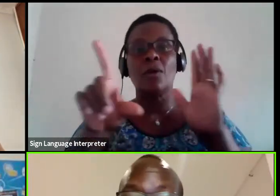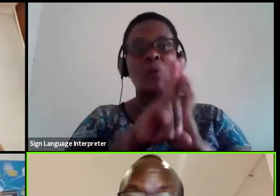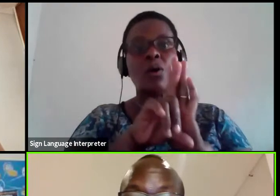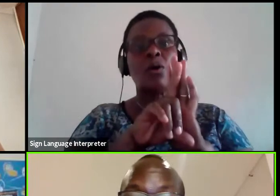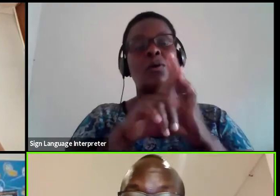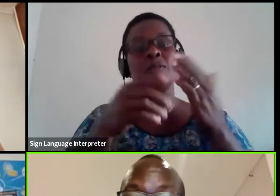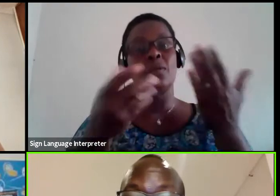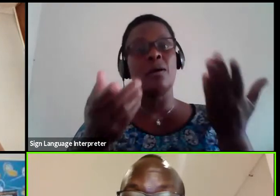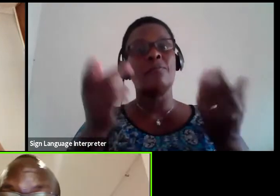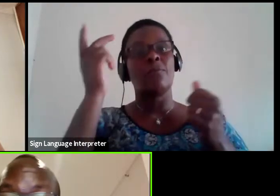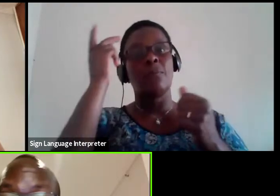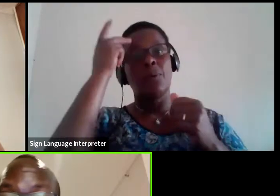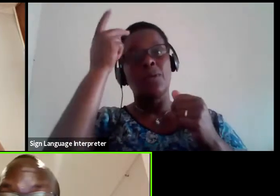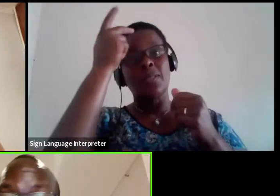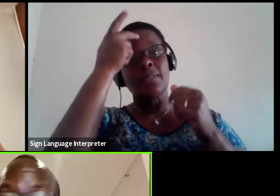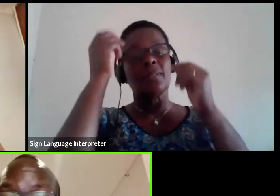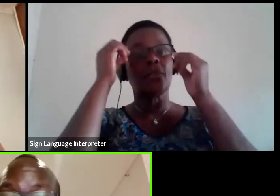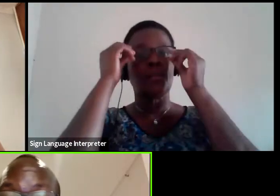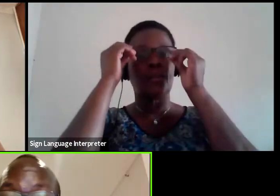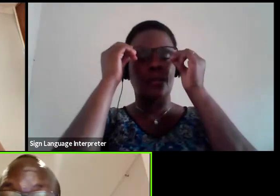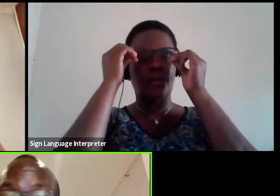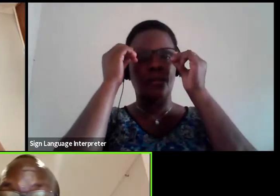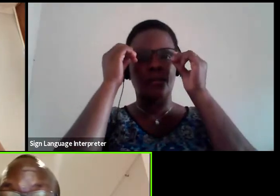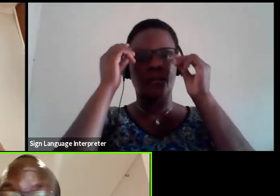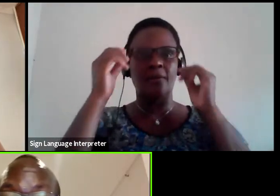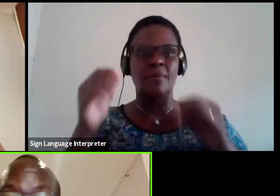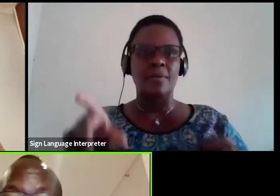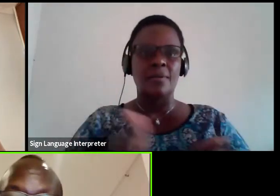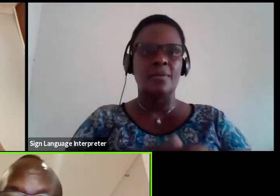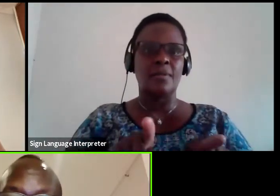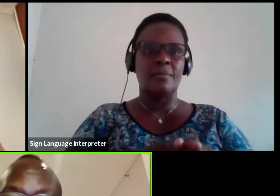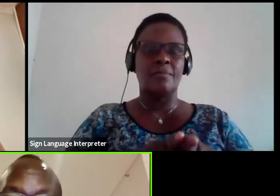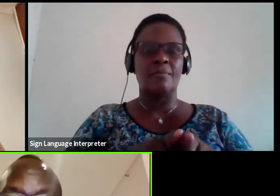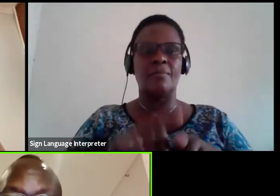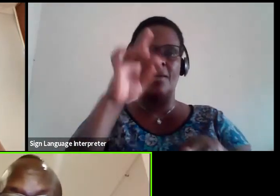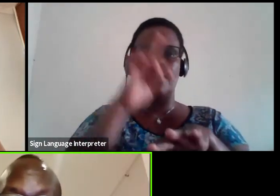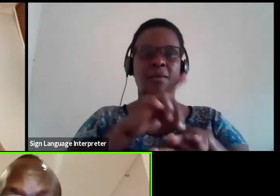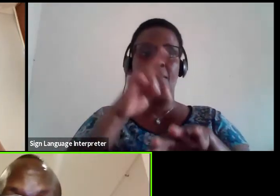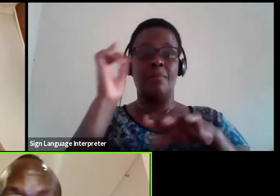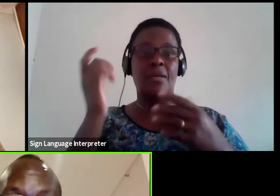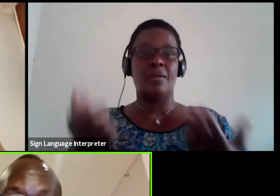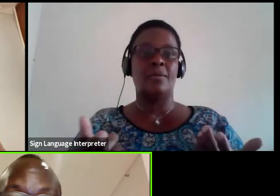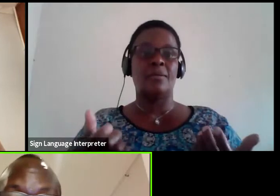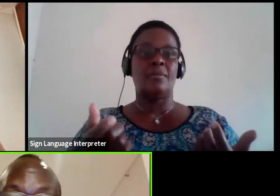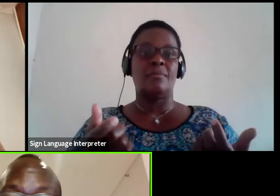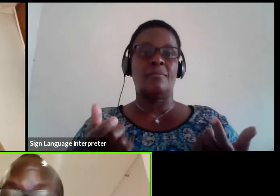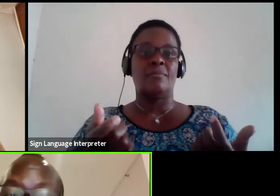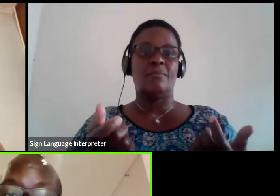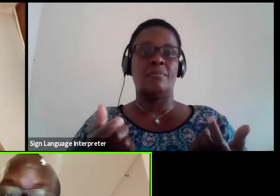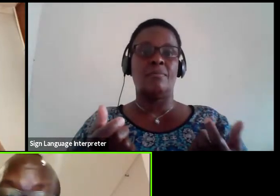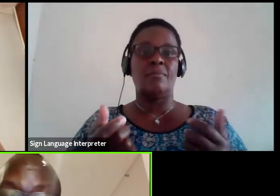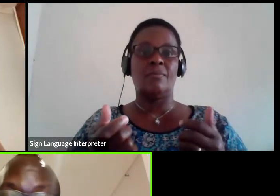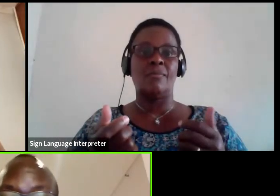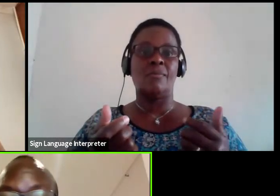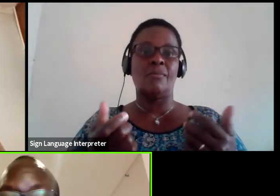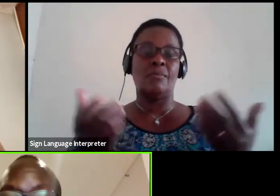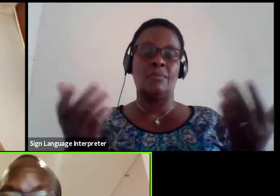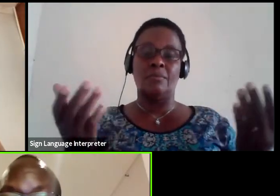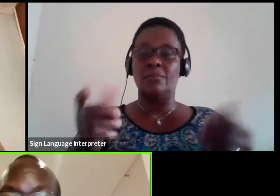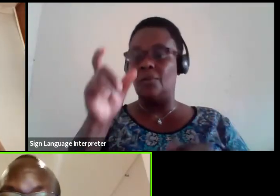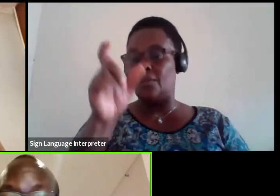policies that aid surveillance, and the impact of state surveillance on the ability of individuals